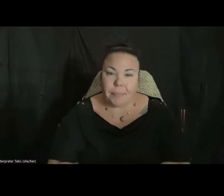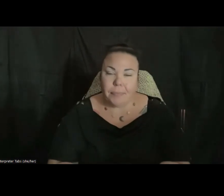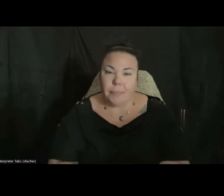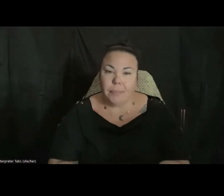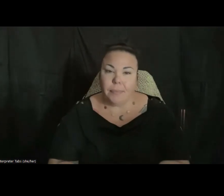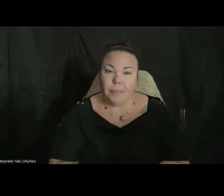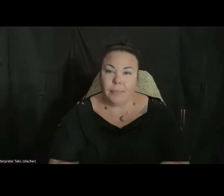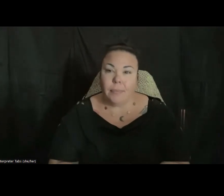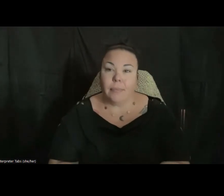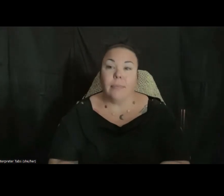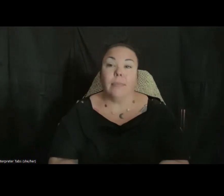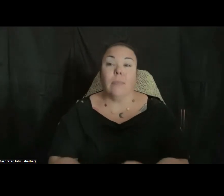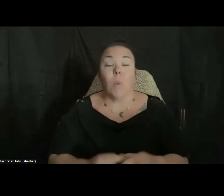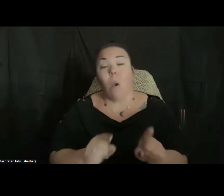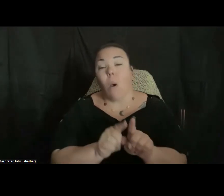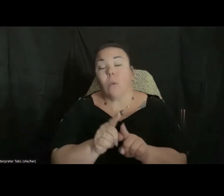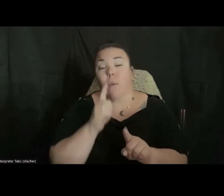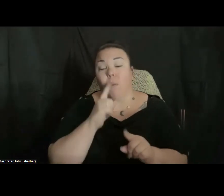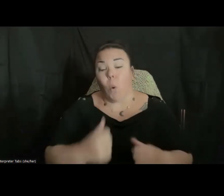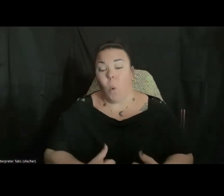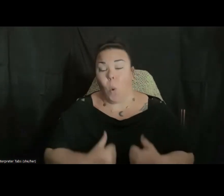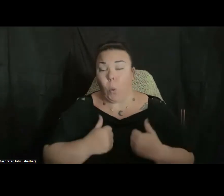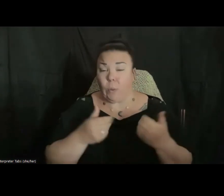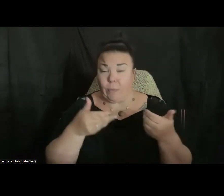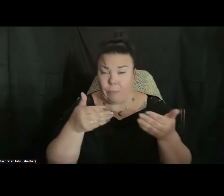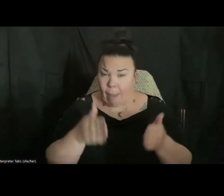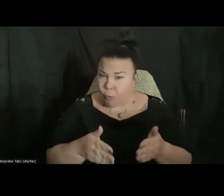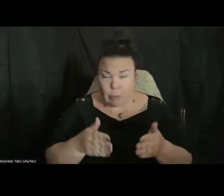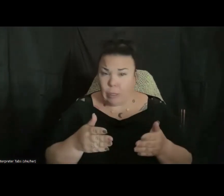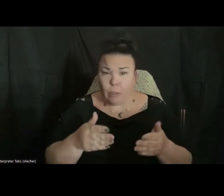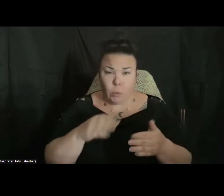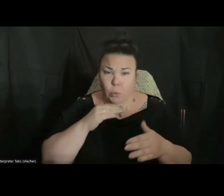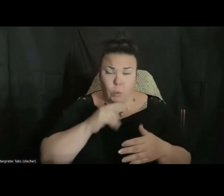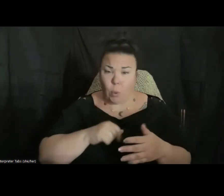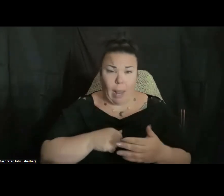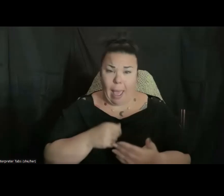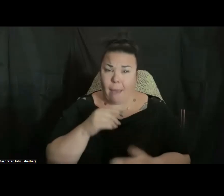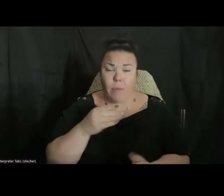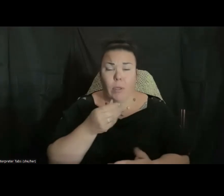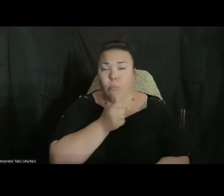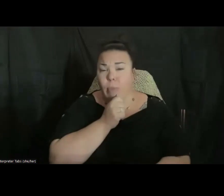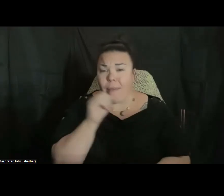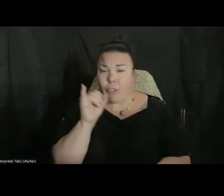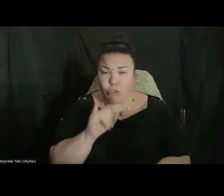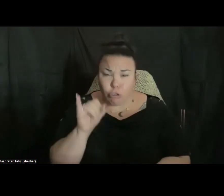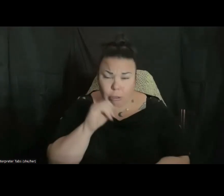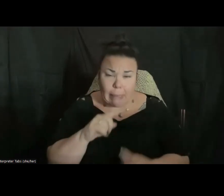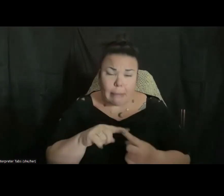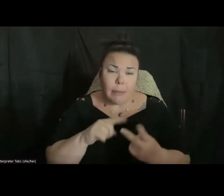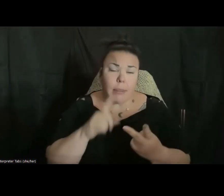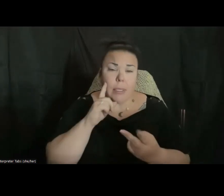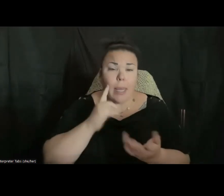payment for healthcare for survivors who do not have access to private insurance or Medicare or Medicaid, as well